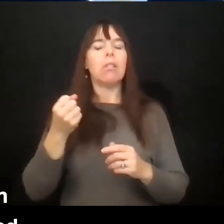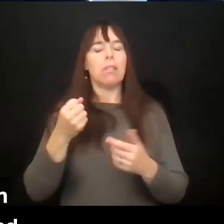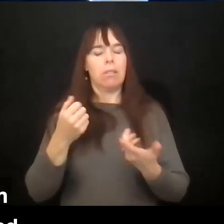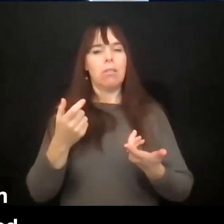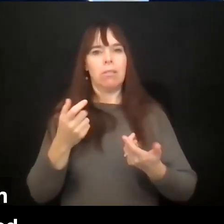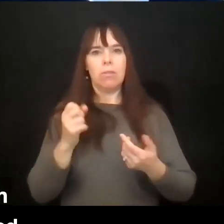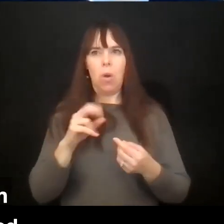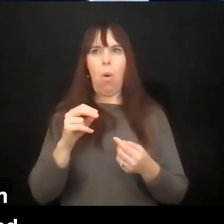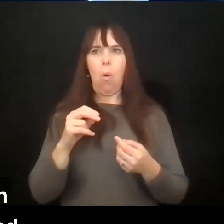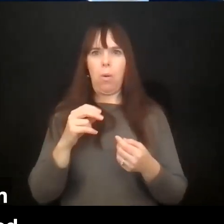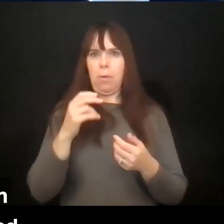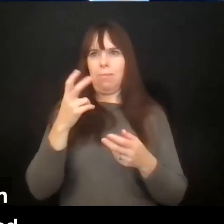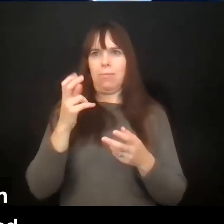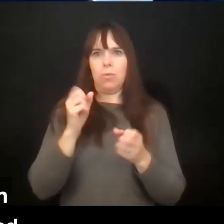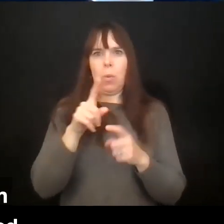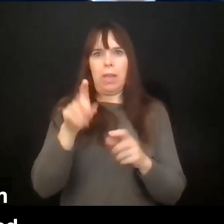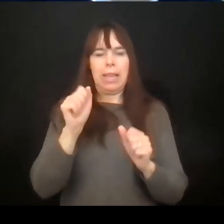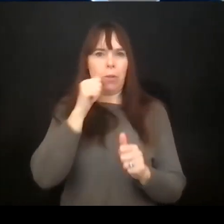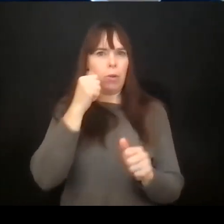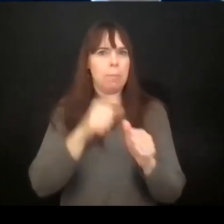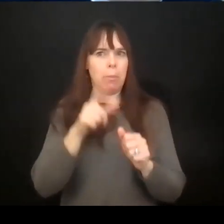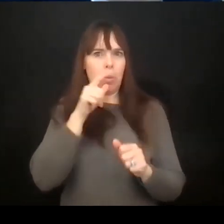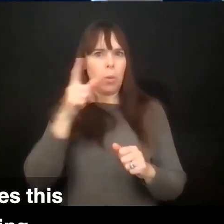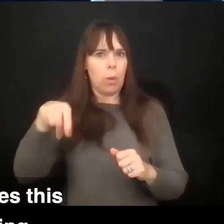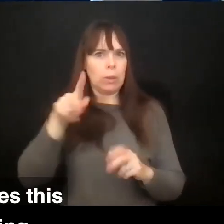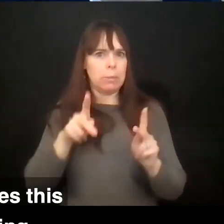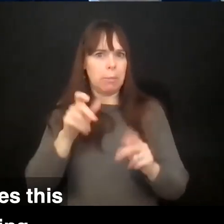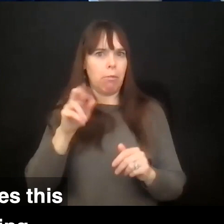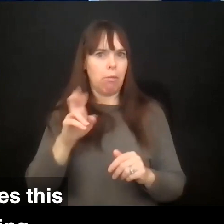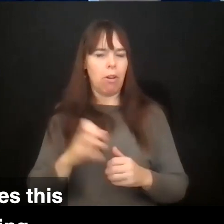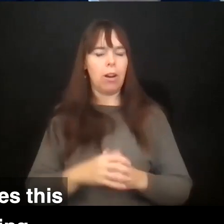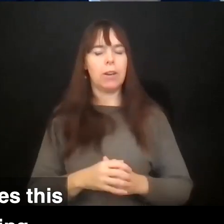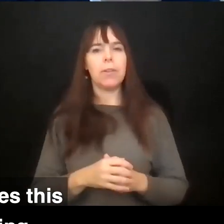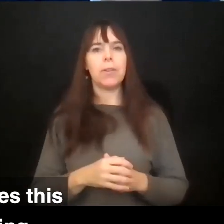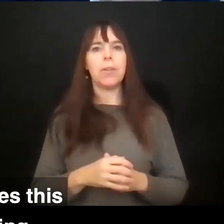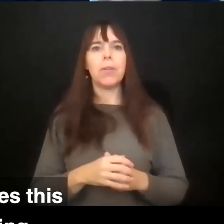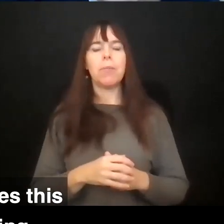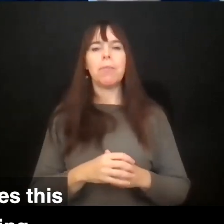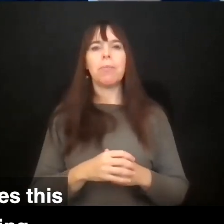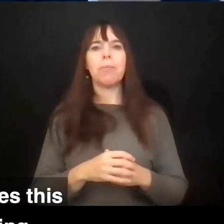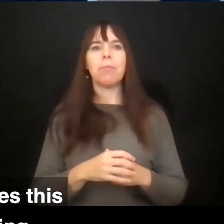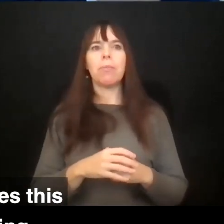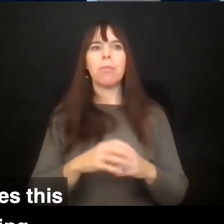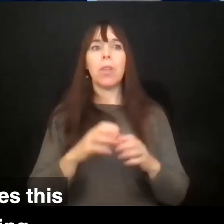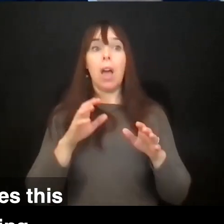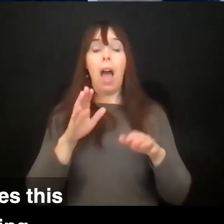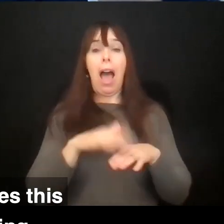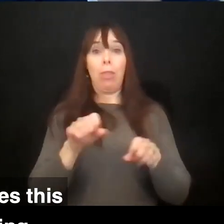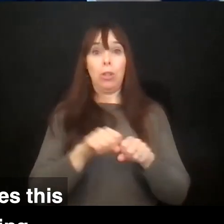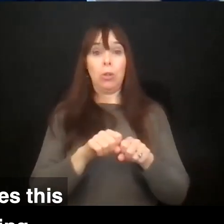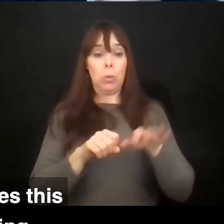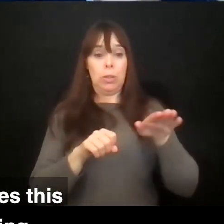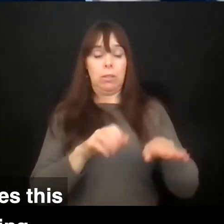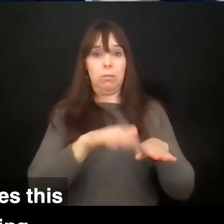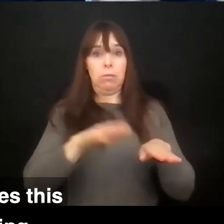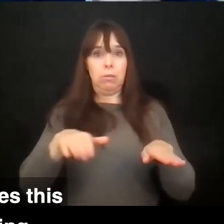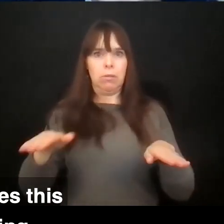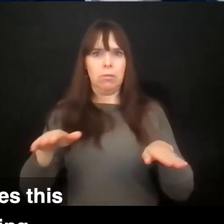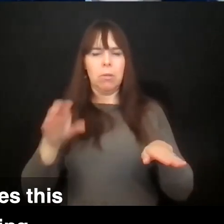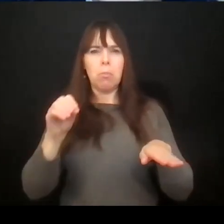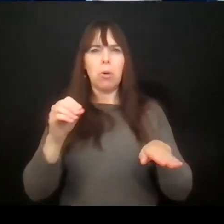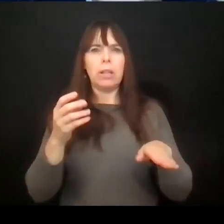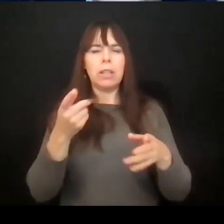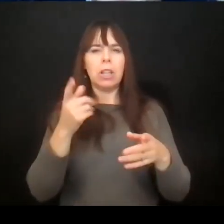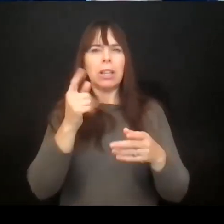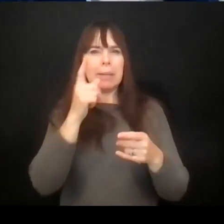were taken away and disappeared. She puts over these shoes this